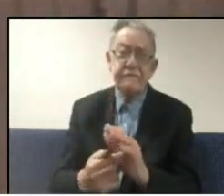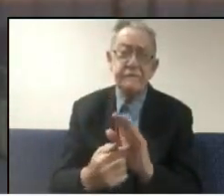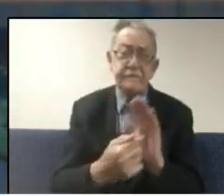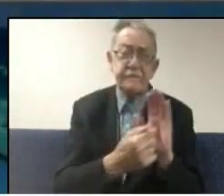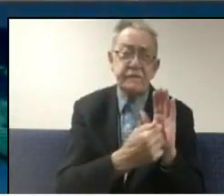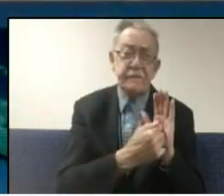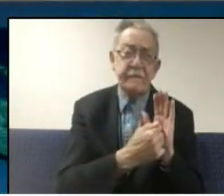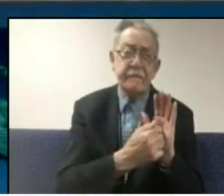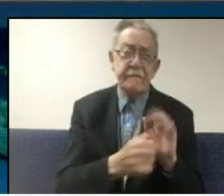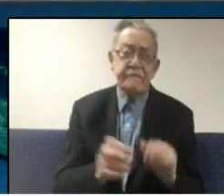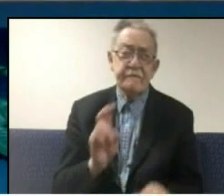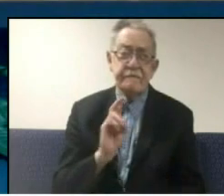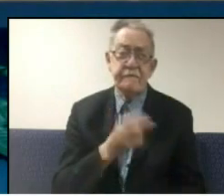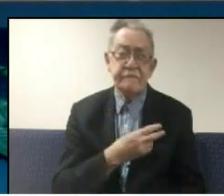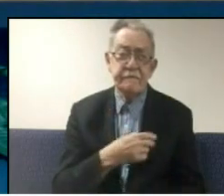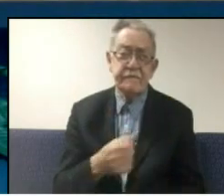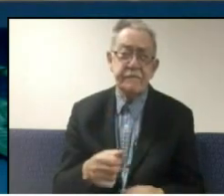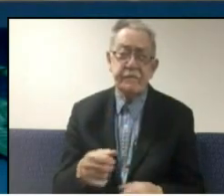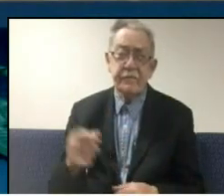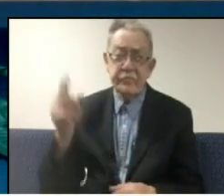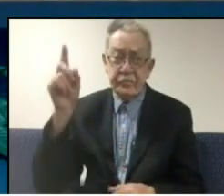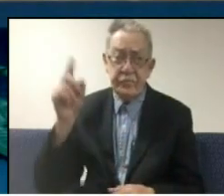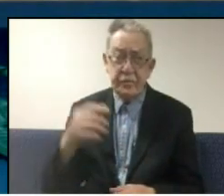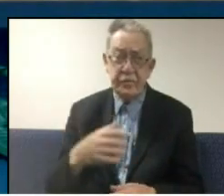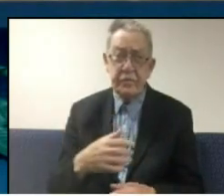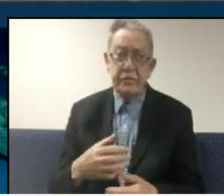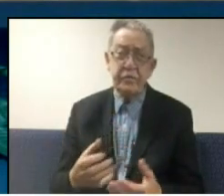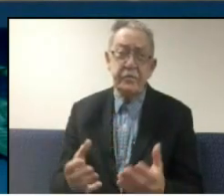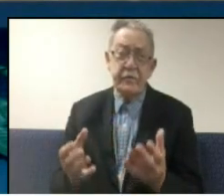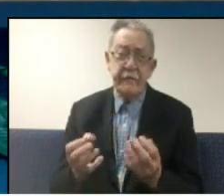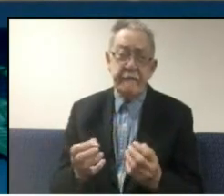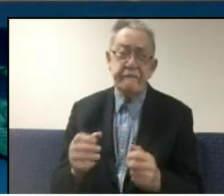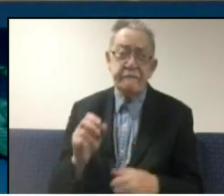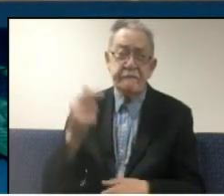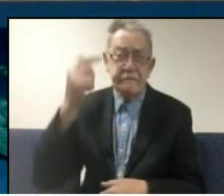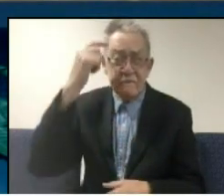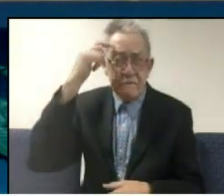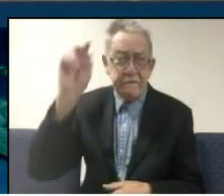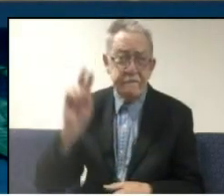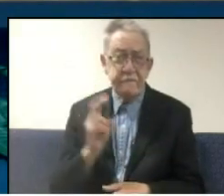show us what He desires for us.